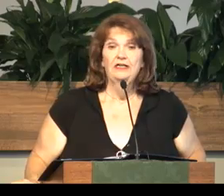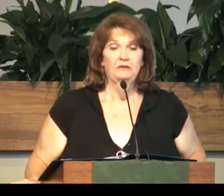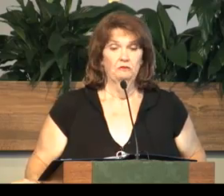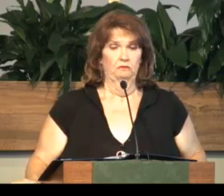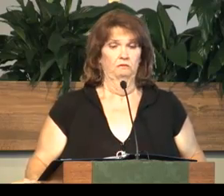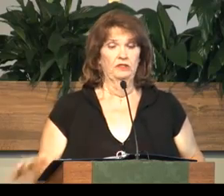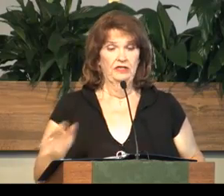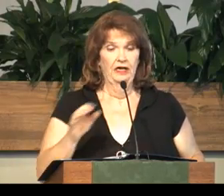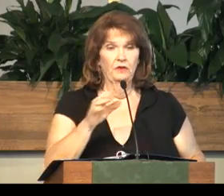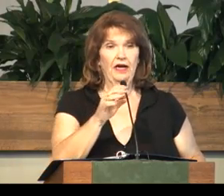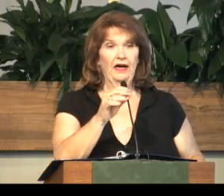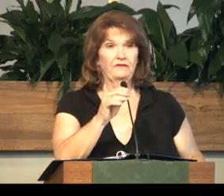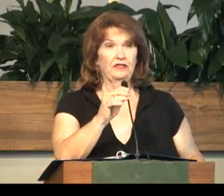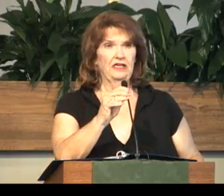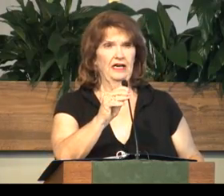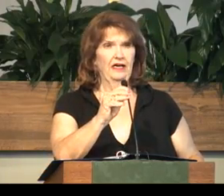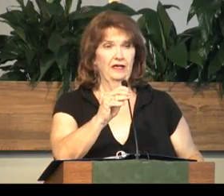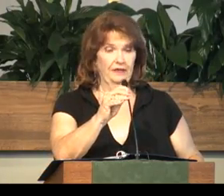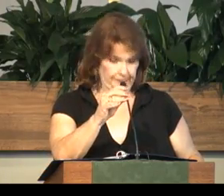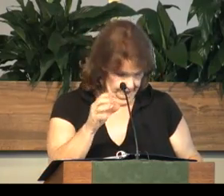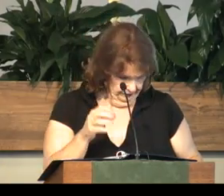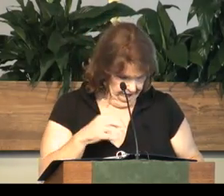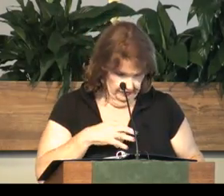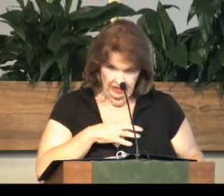Before I say what I have to say,